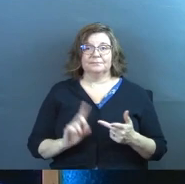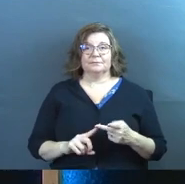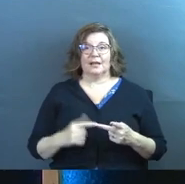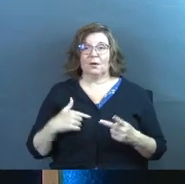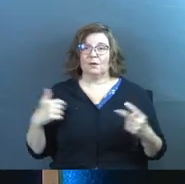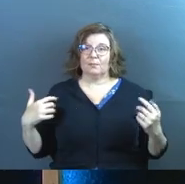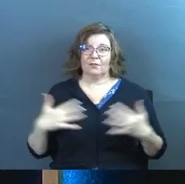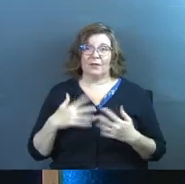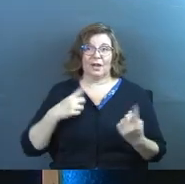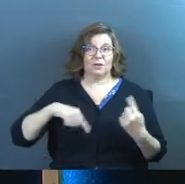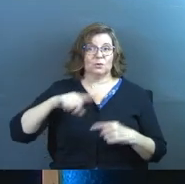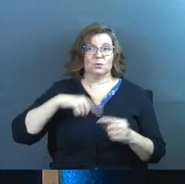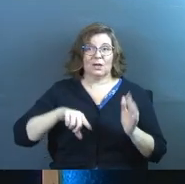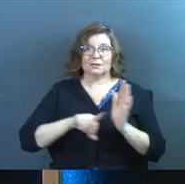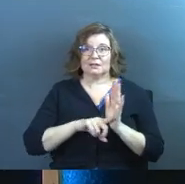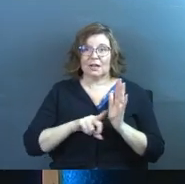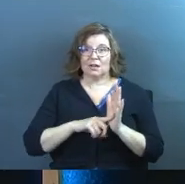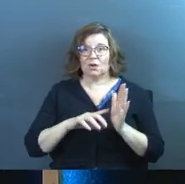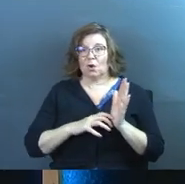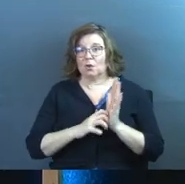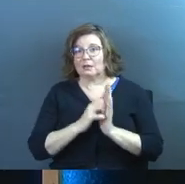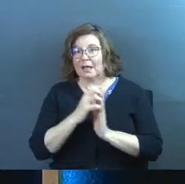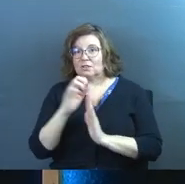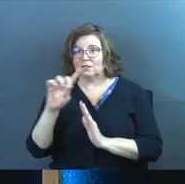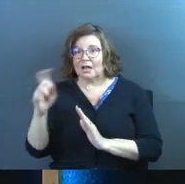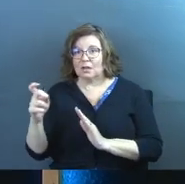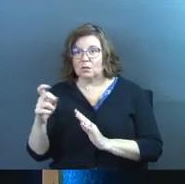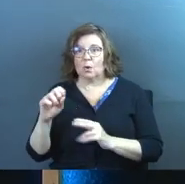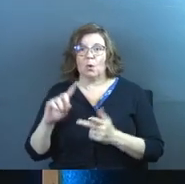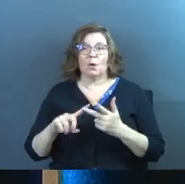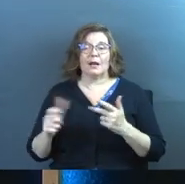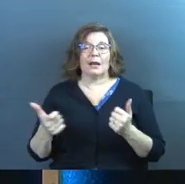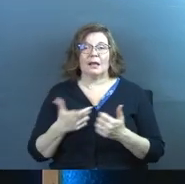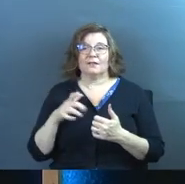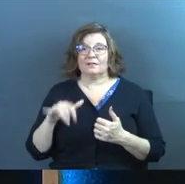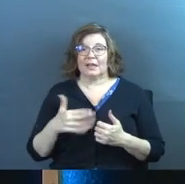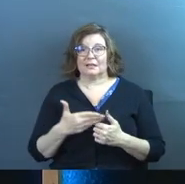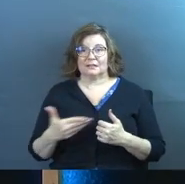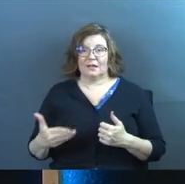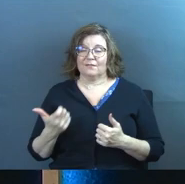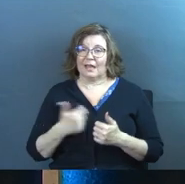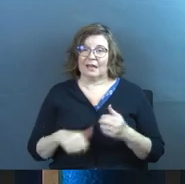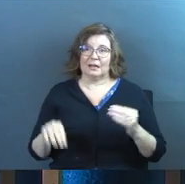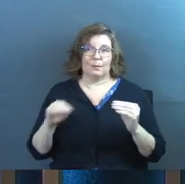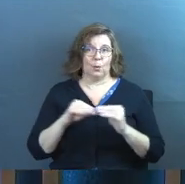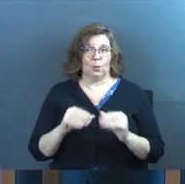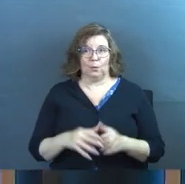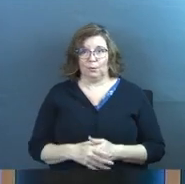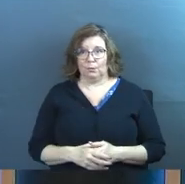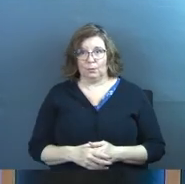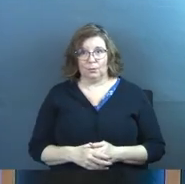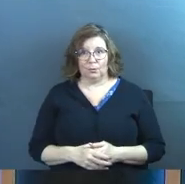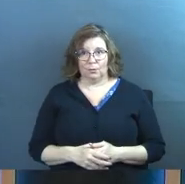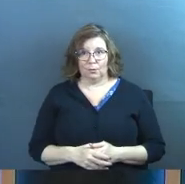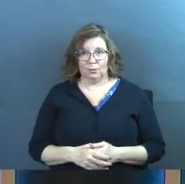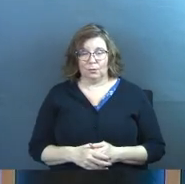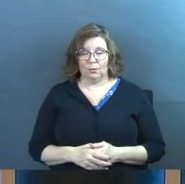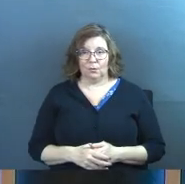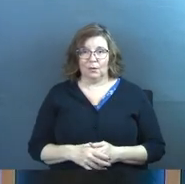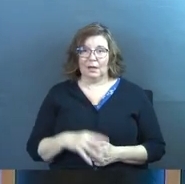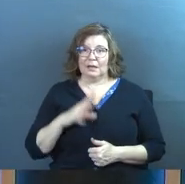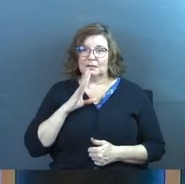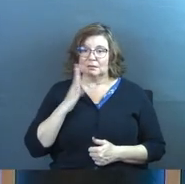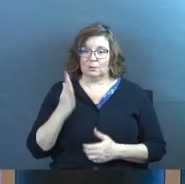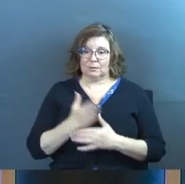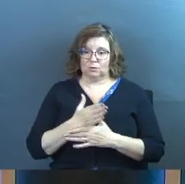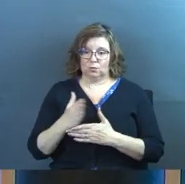have to be afraid of tornado sirens or cancer diagnoses or any of that stuff anymore. Just talk to